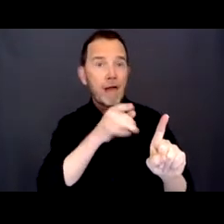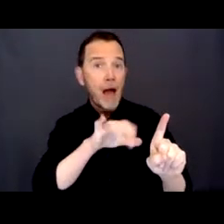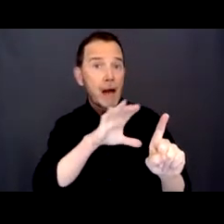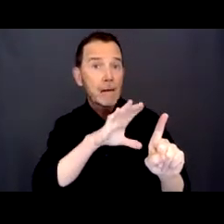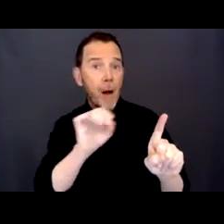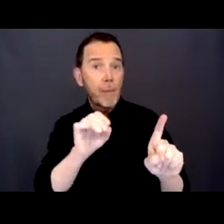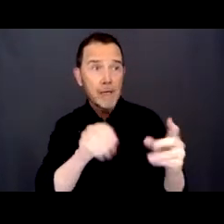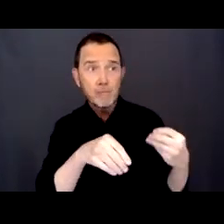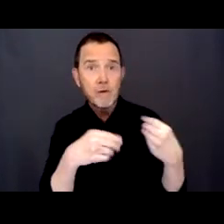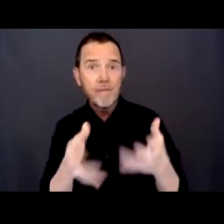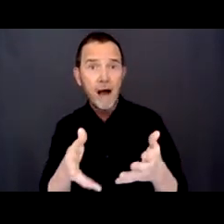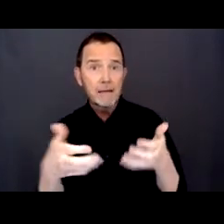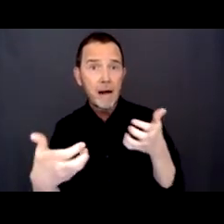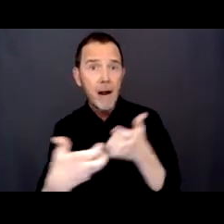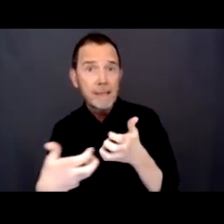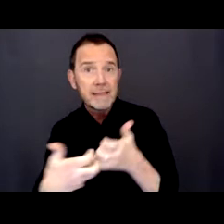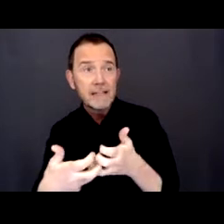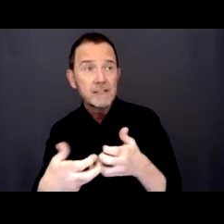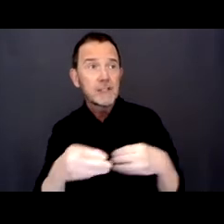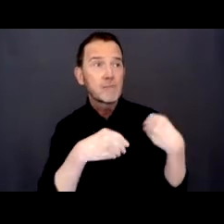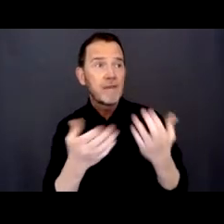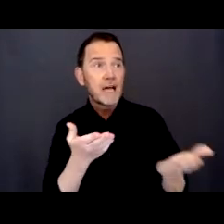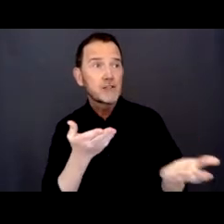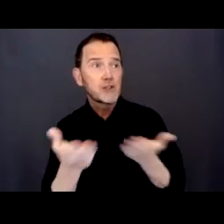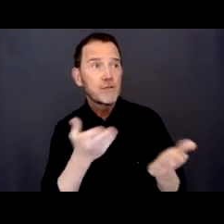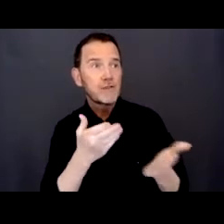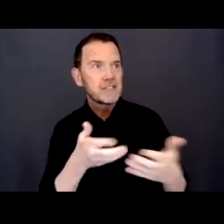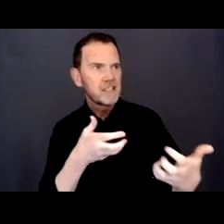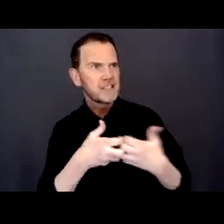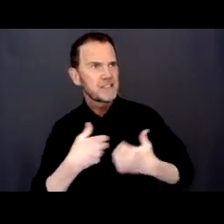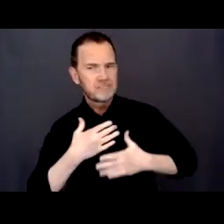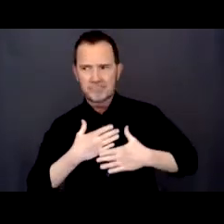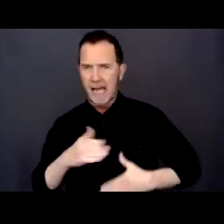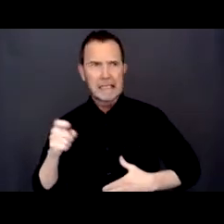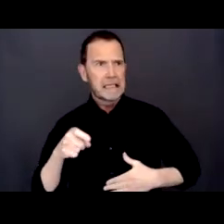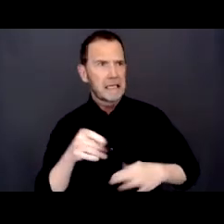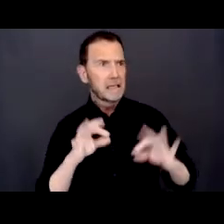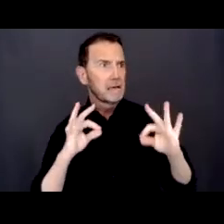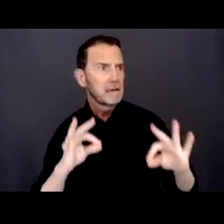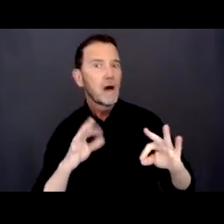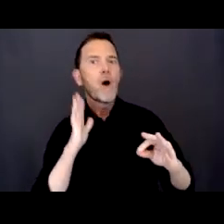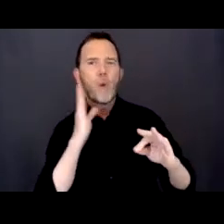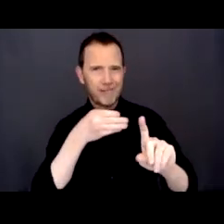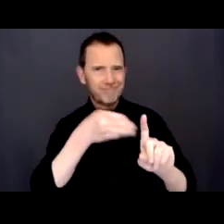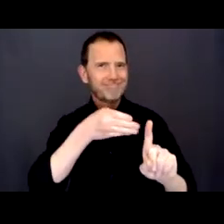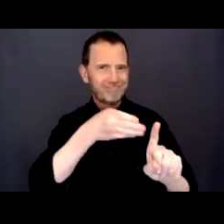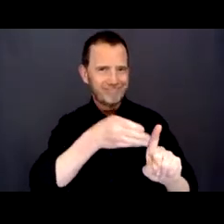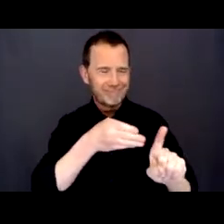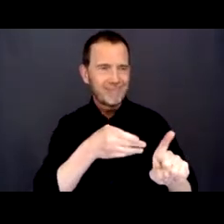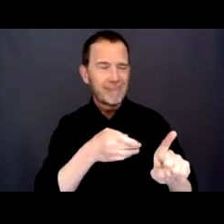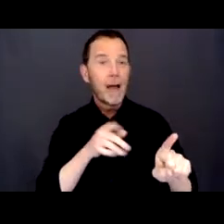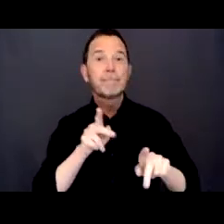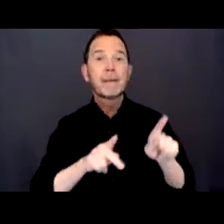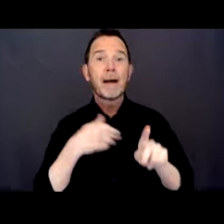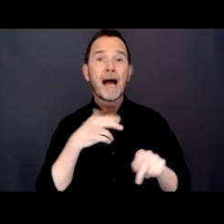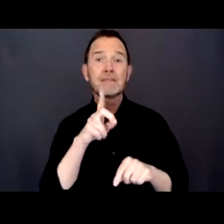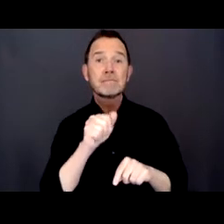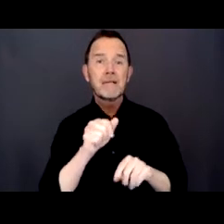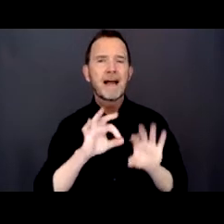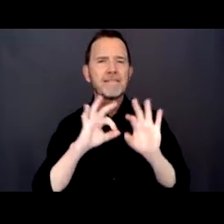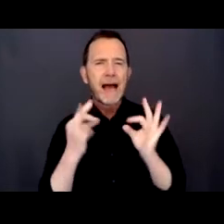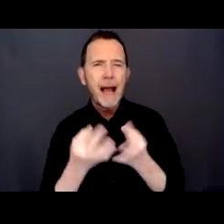services that meet their needs. And there's also a strong spillover effect for people without disabilities when it comes to